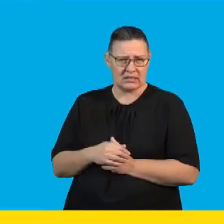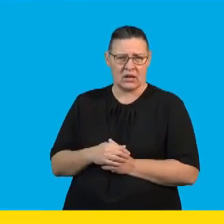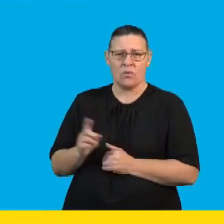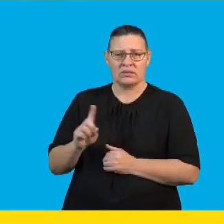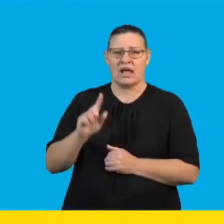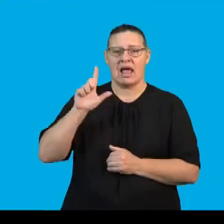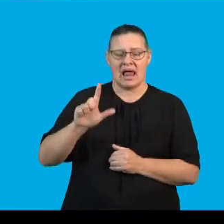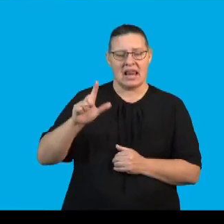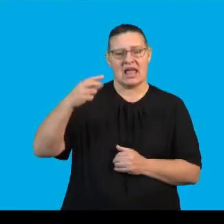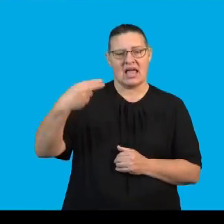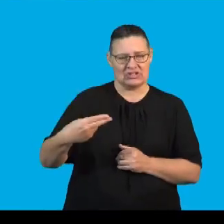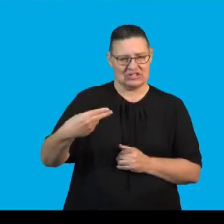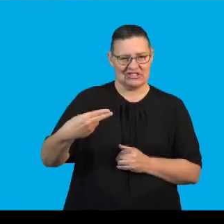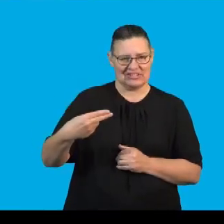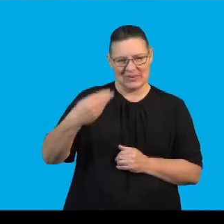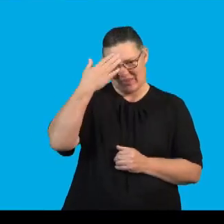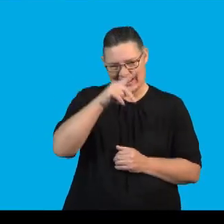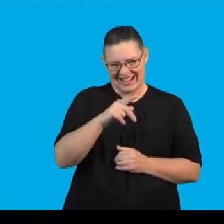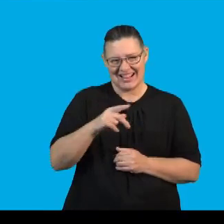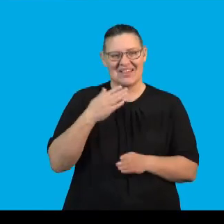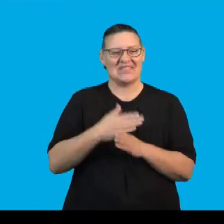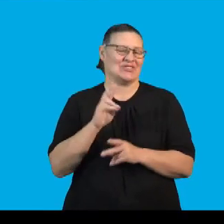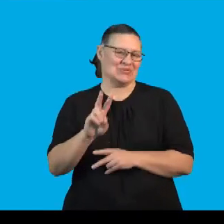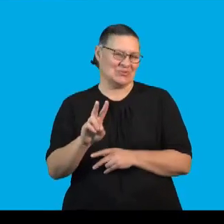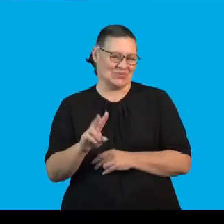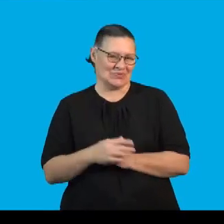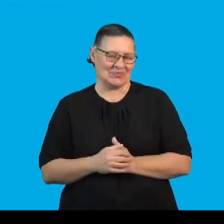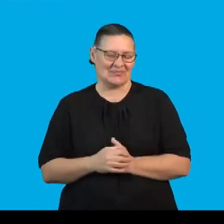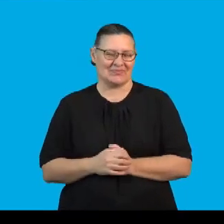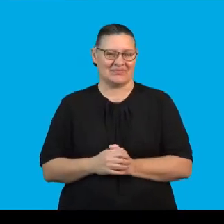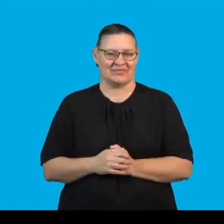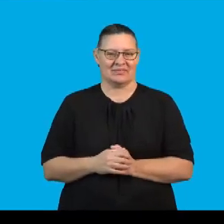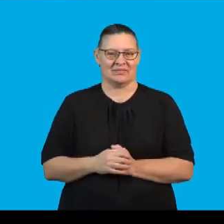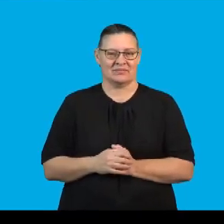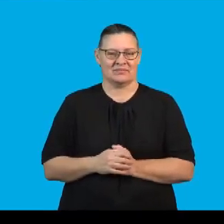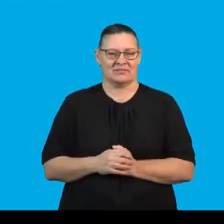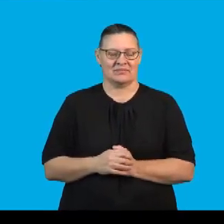guess. This is LH, hence the two functions.